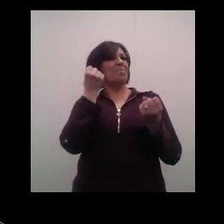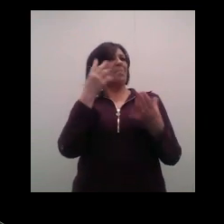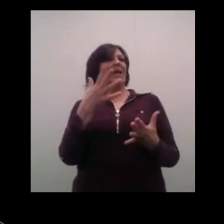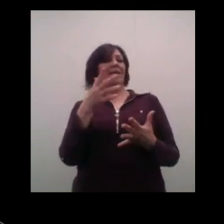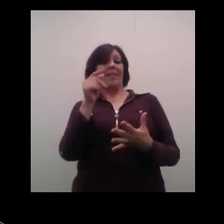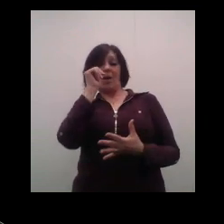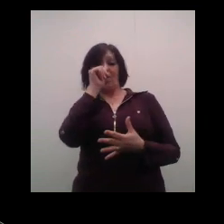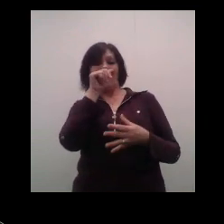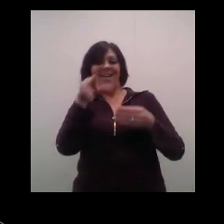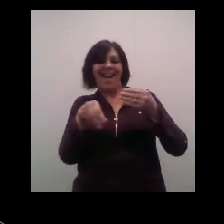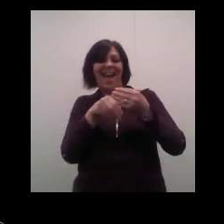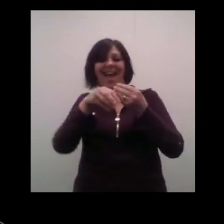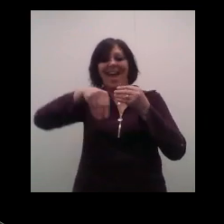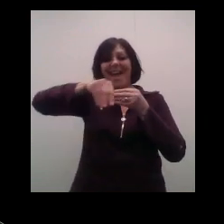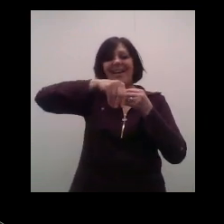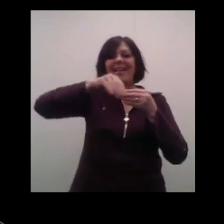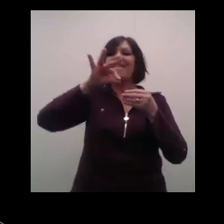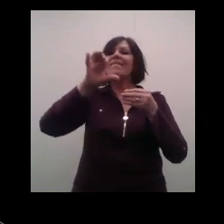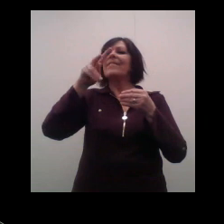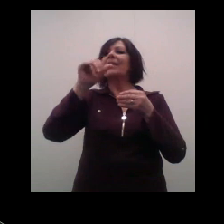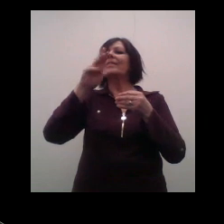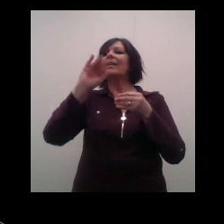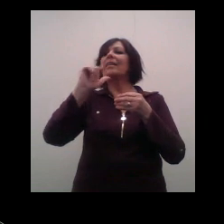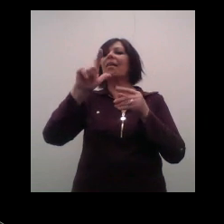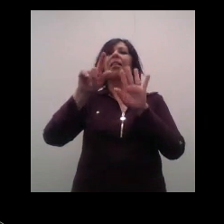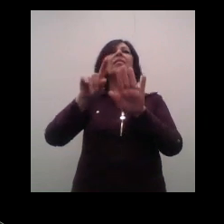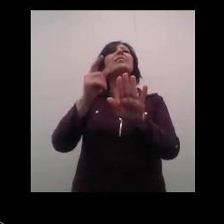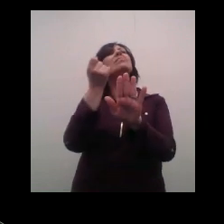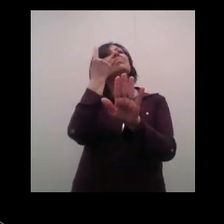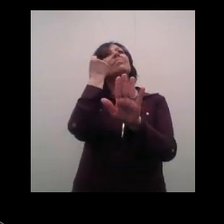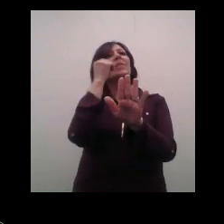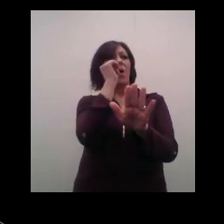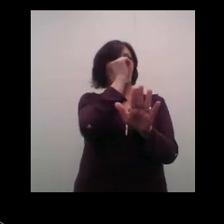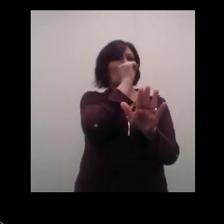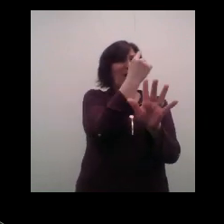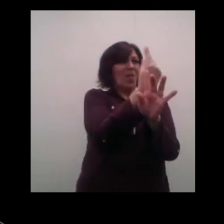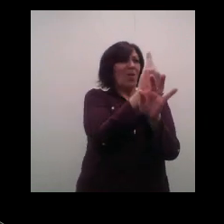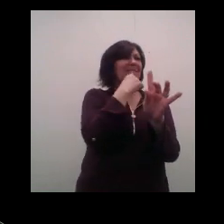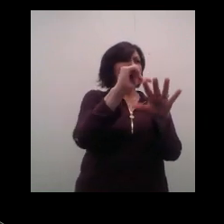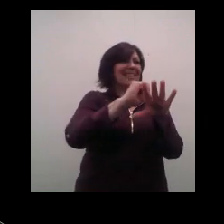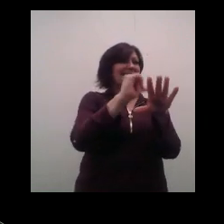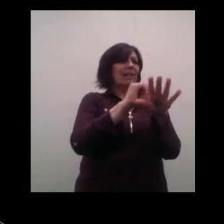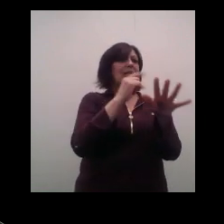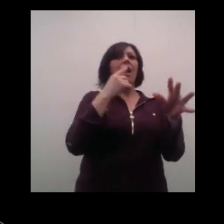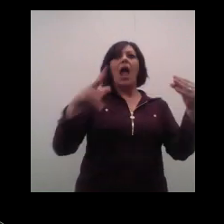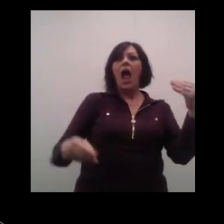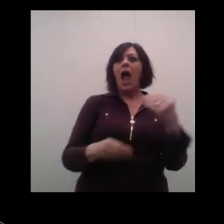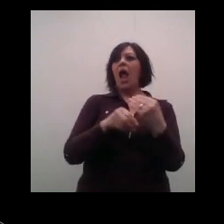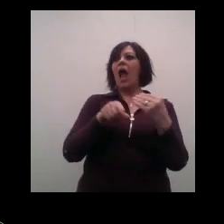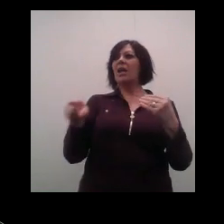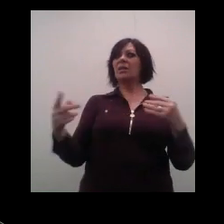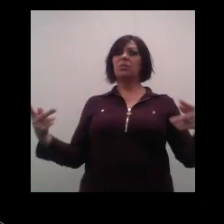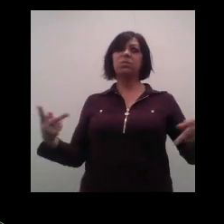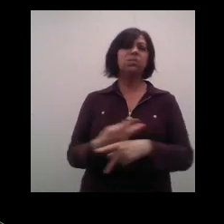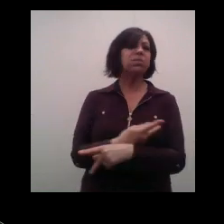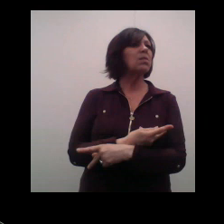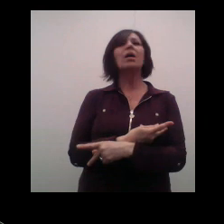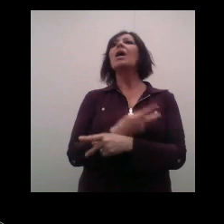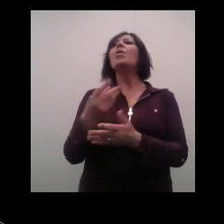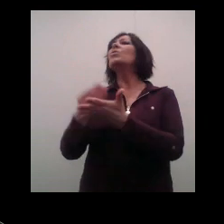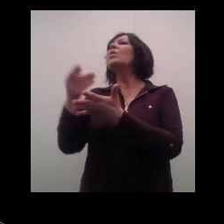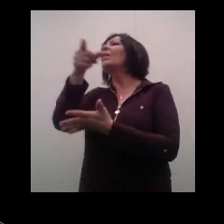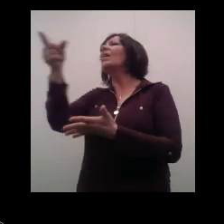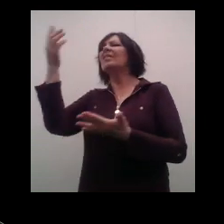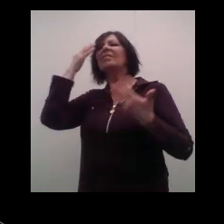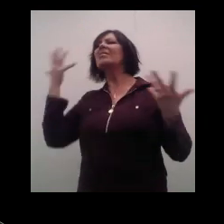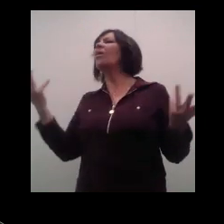with fentanyl. But even just cocaine alone is very, very dangerous. And then you're buying it on the streets. You don't really know what it's